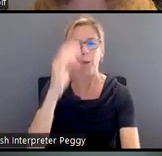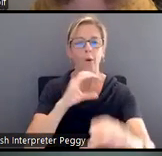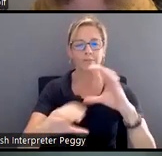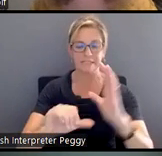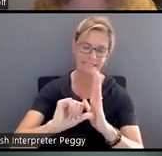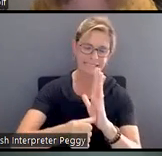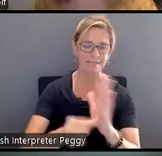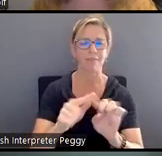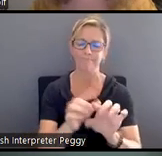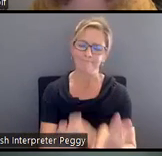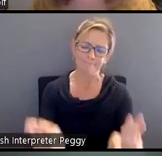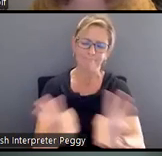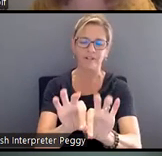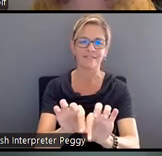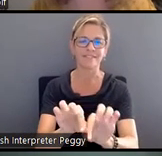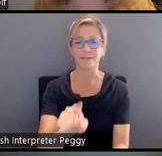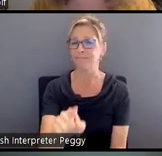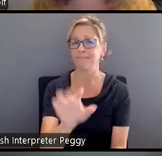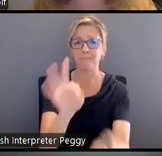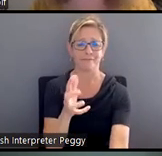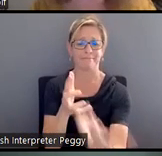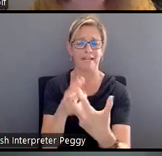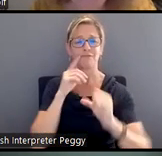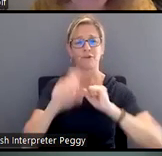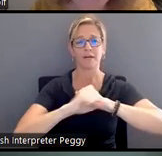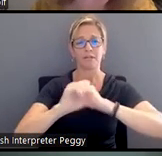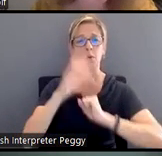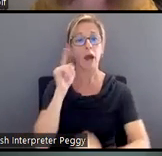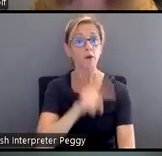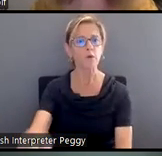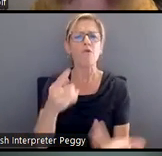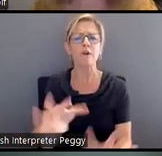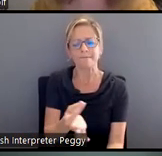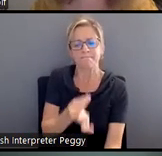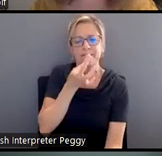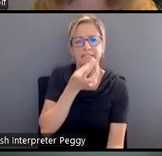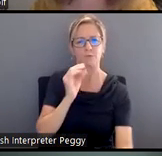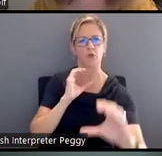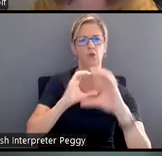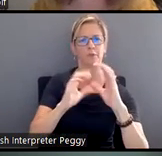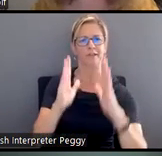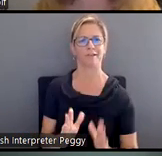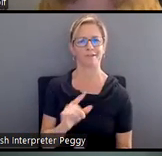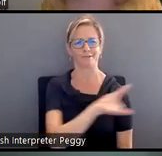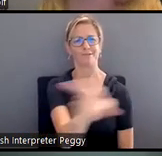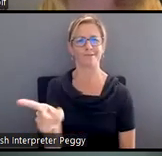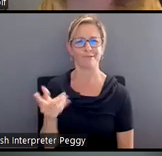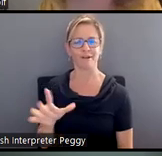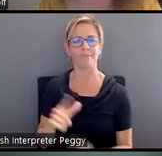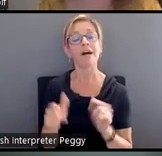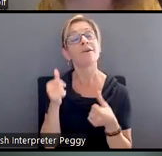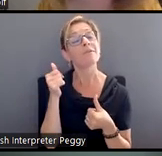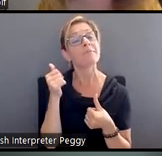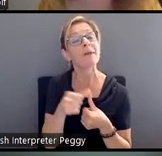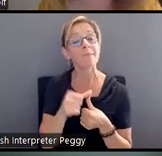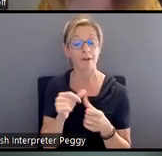you're positioned so well for this because you're all expert communicators. But it's really important to remember that responsibility